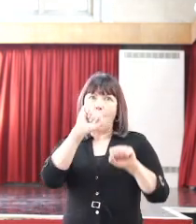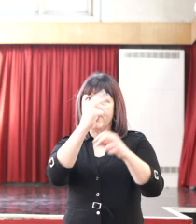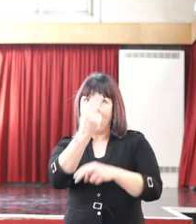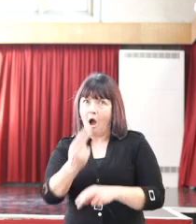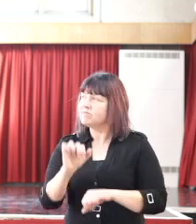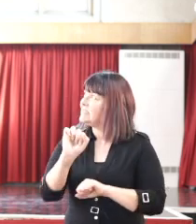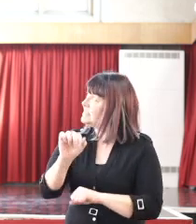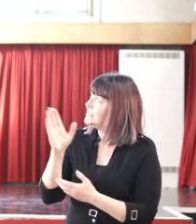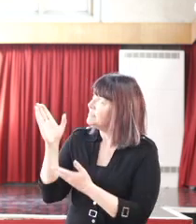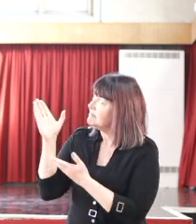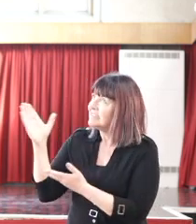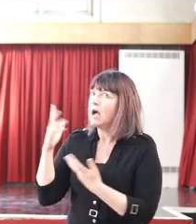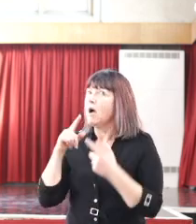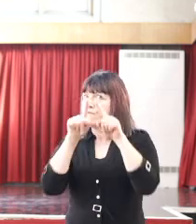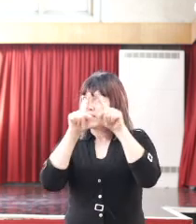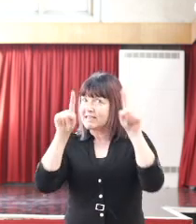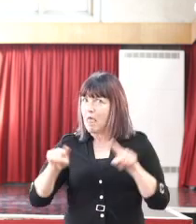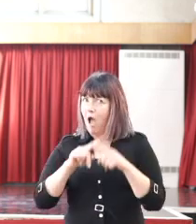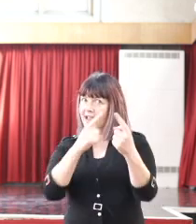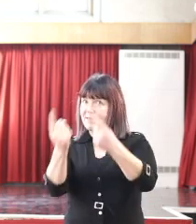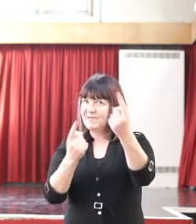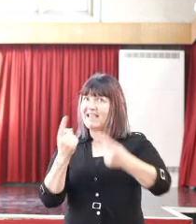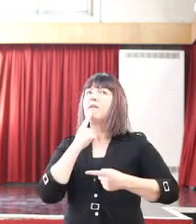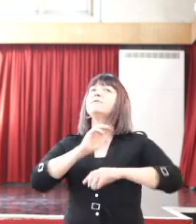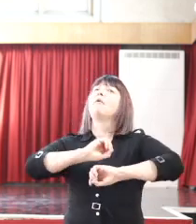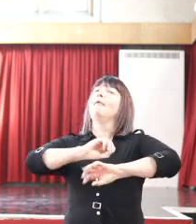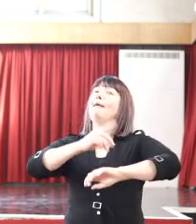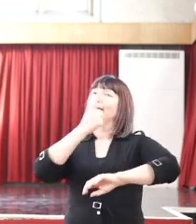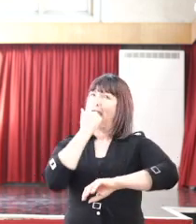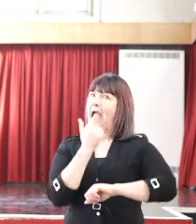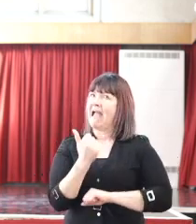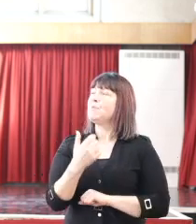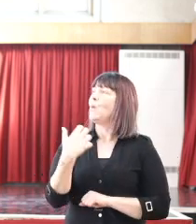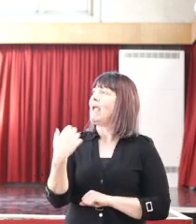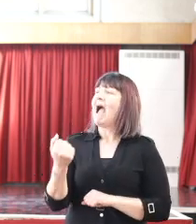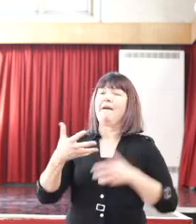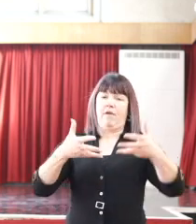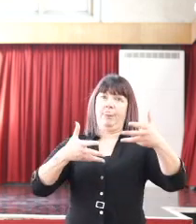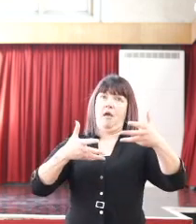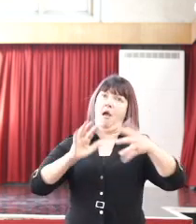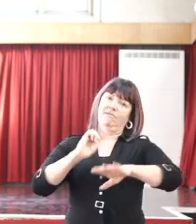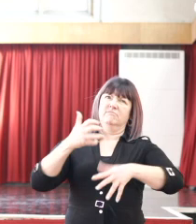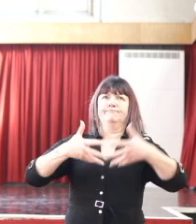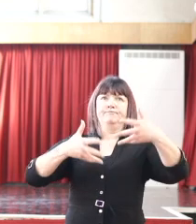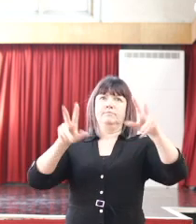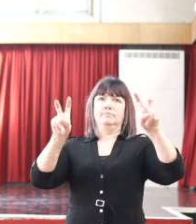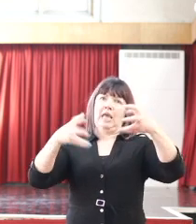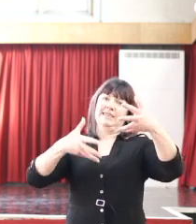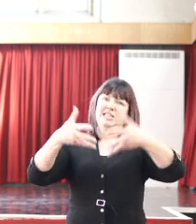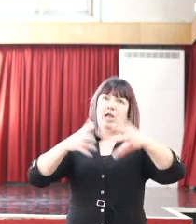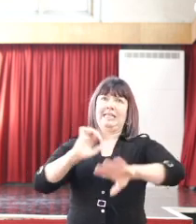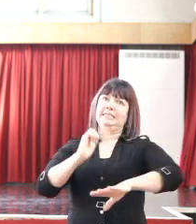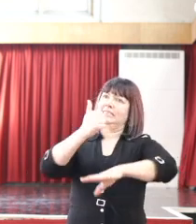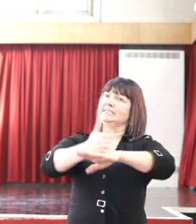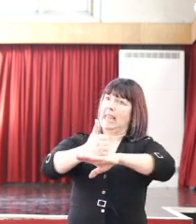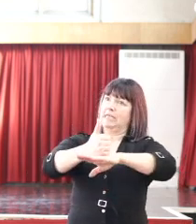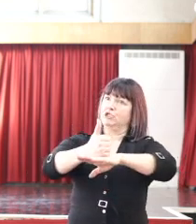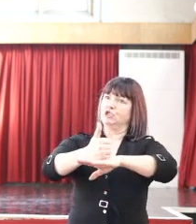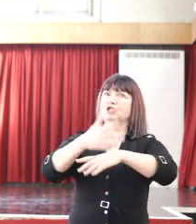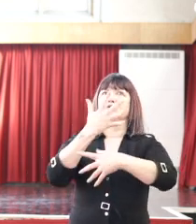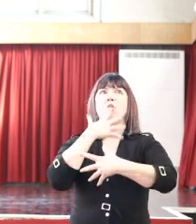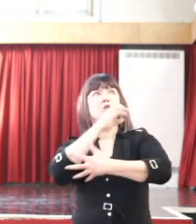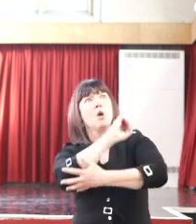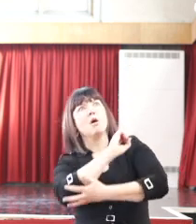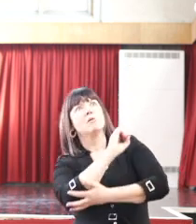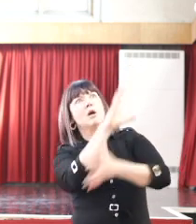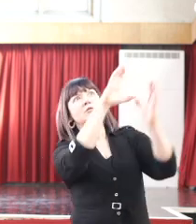so I'll get them to talk to it. But we've got the signings, and we'll put up the image of them projecting onto a cliff,